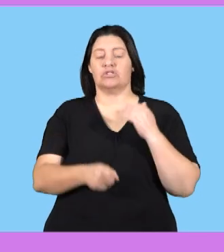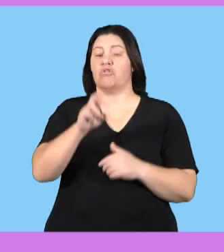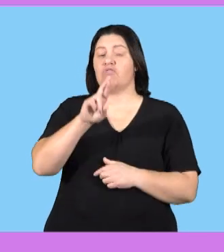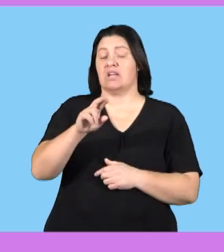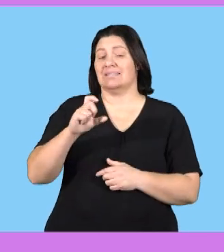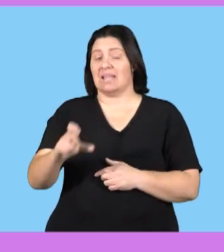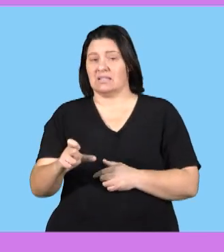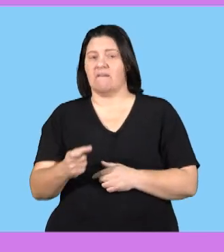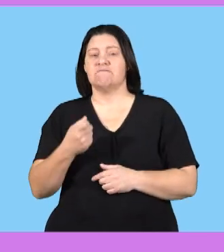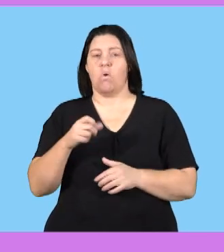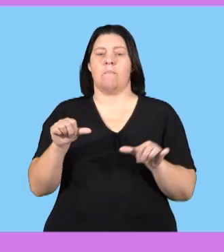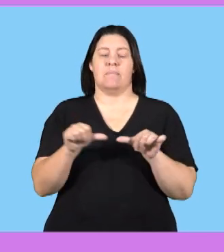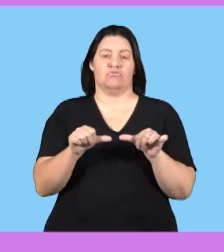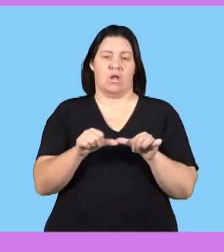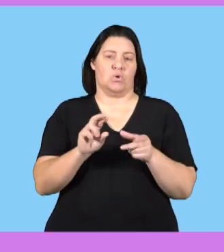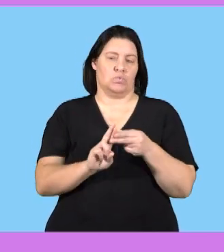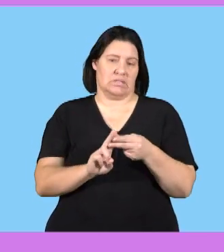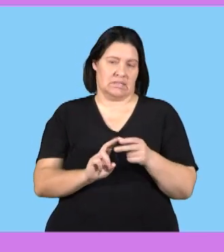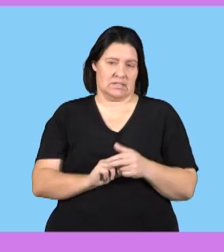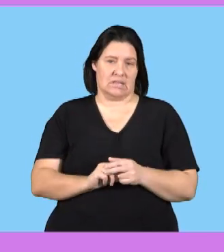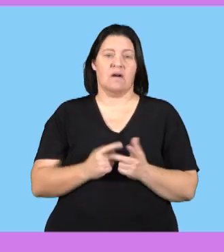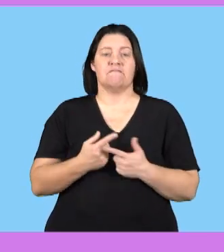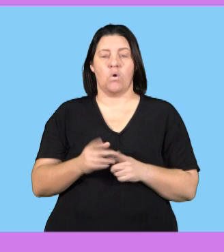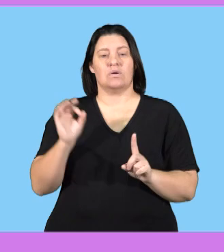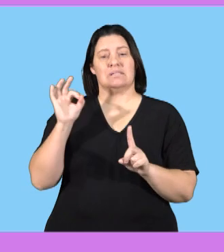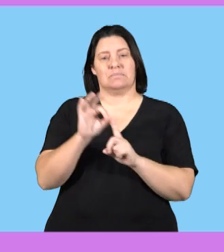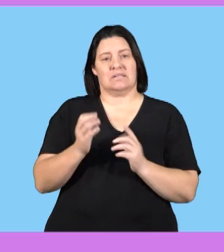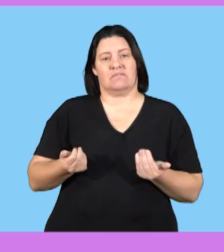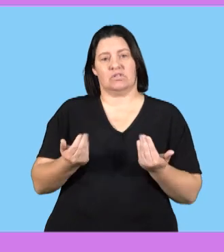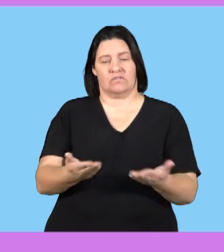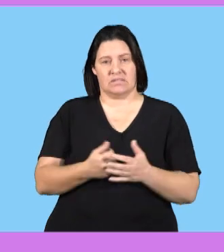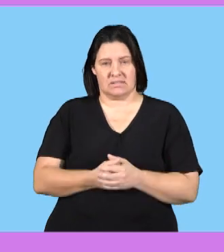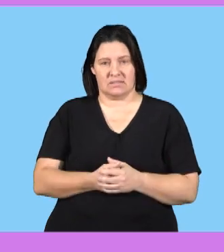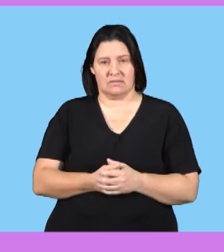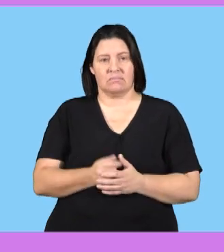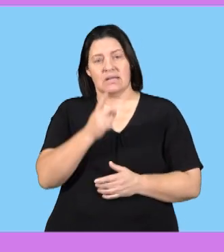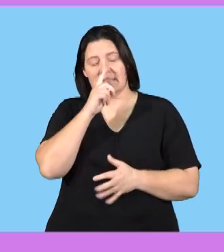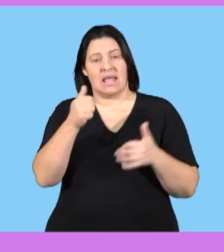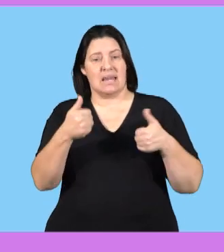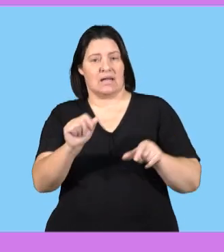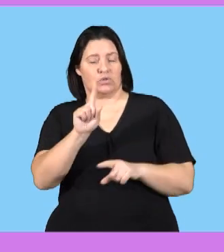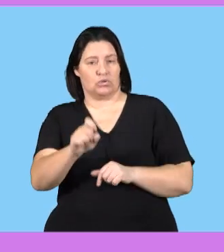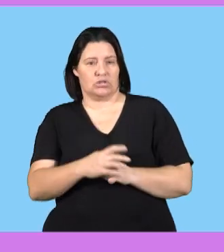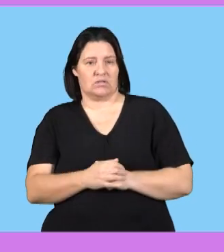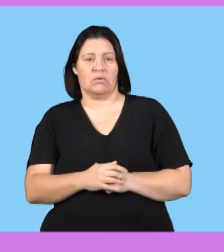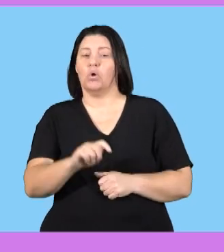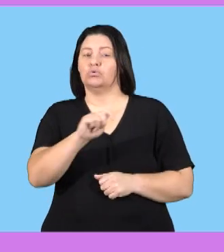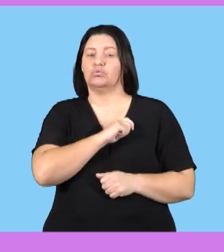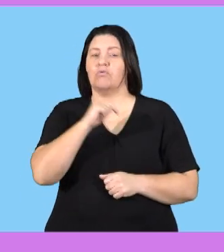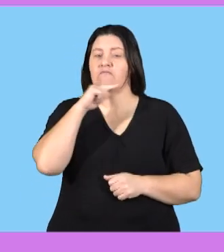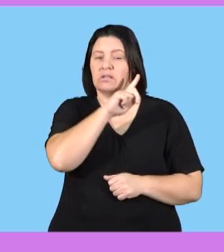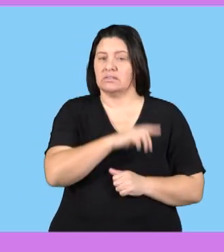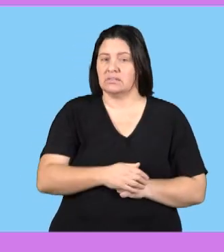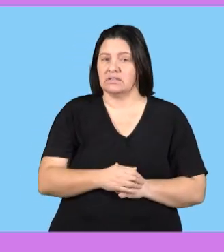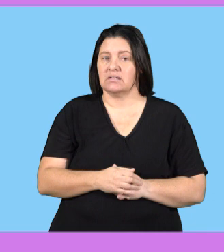in rand or cent, per measuring unit, and that's for a specific service. Let's look at our next question. True or